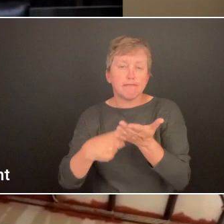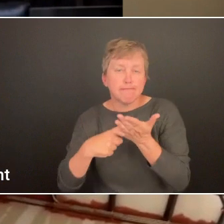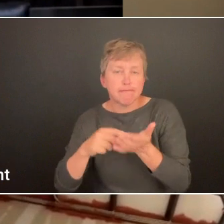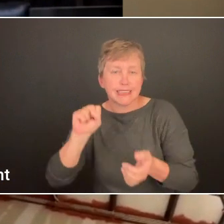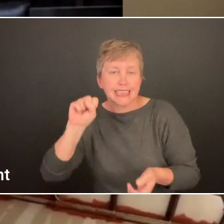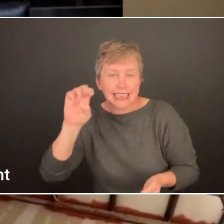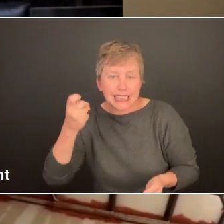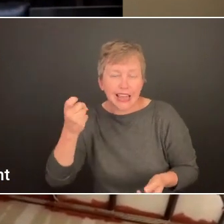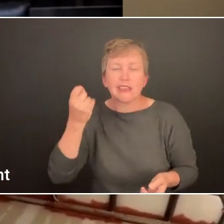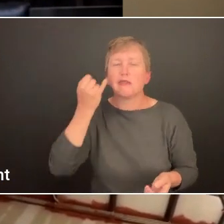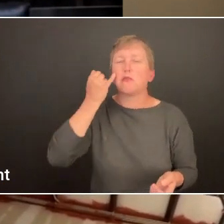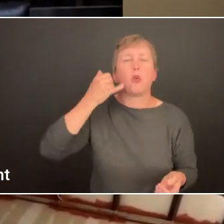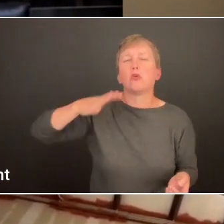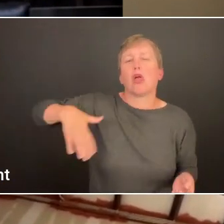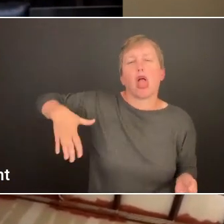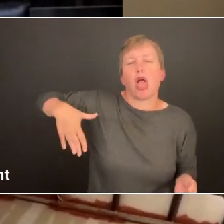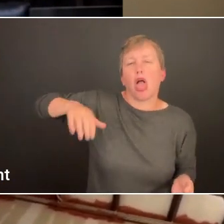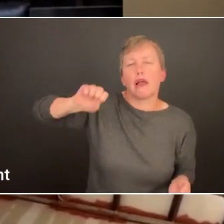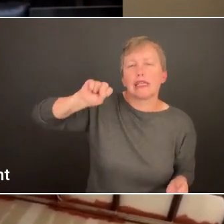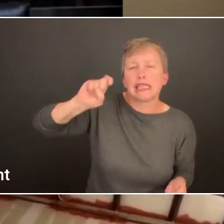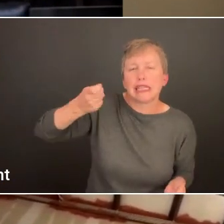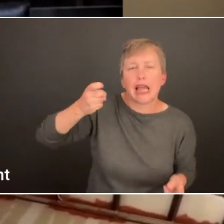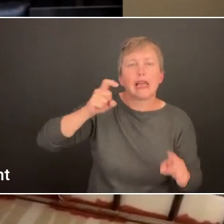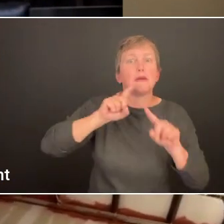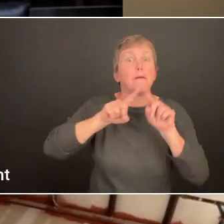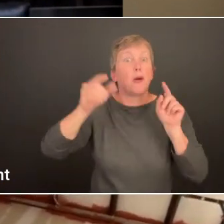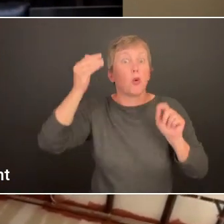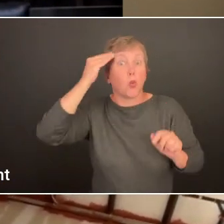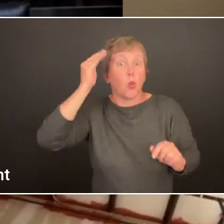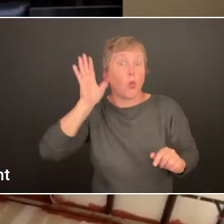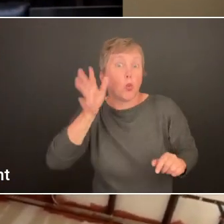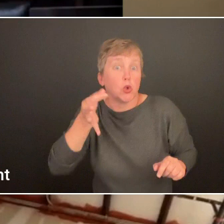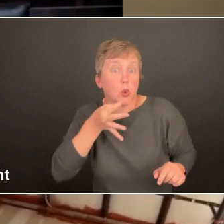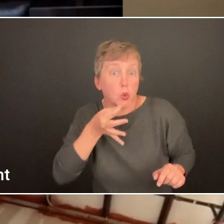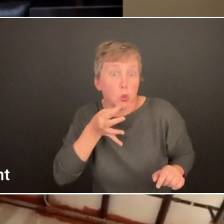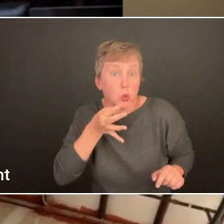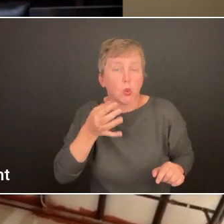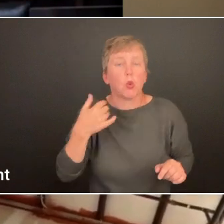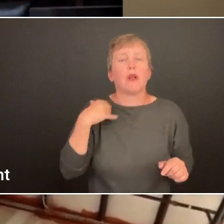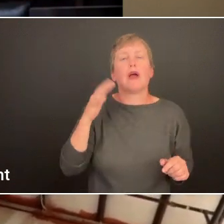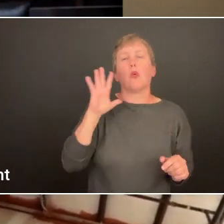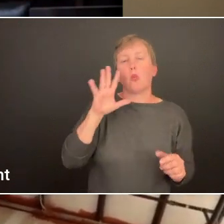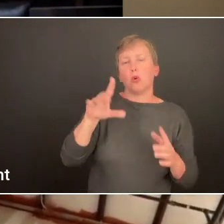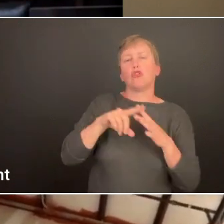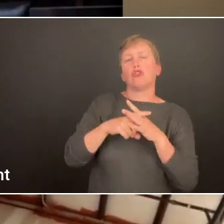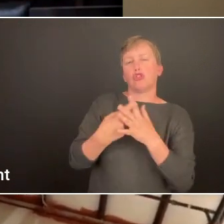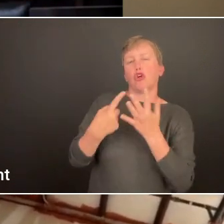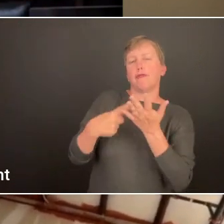so when I come into a new relationship and then sex is sex is on the table, let's say we're not having sex yet, but